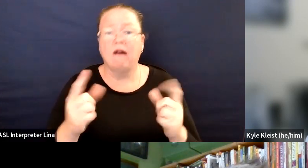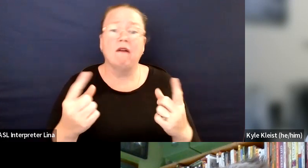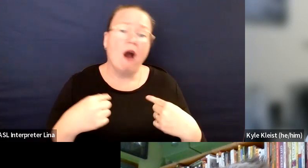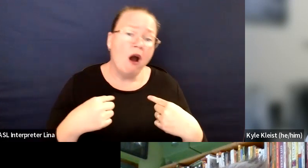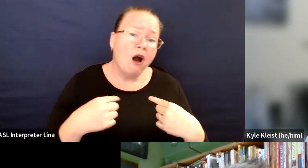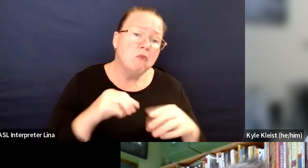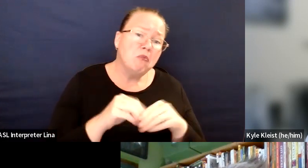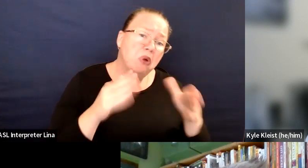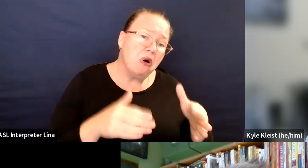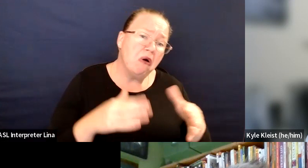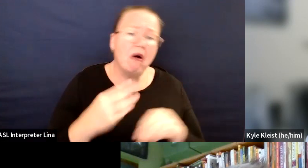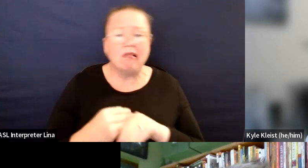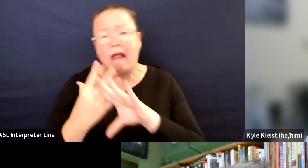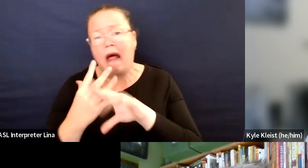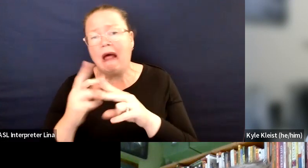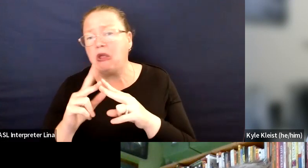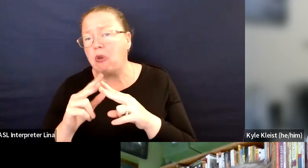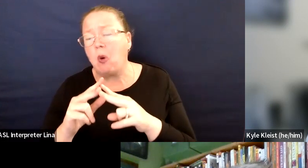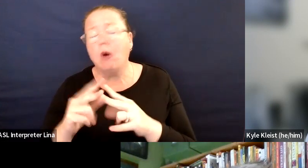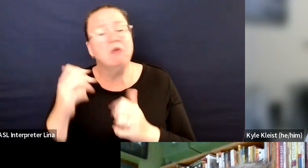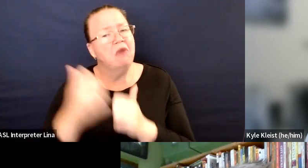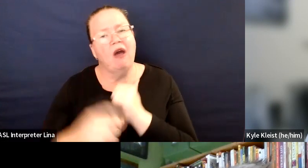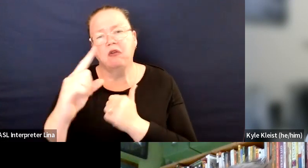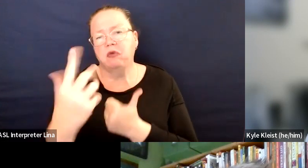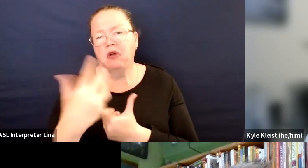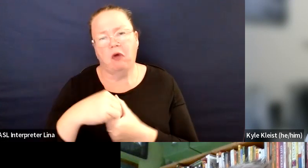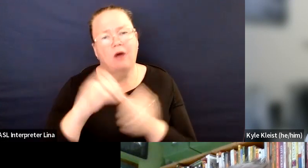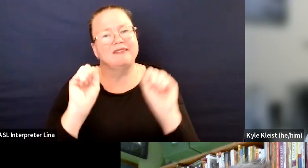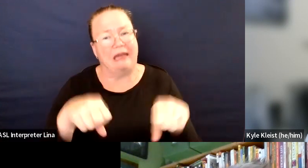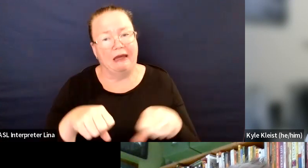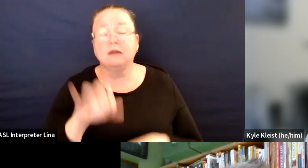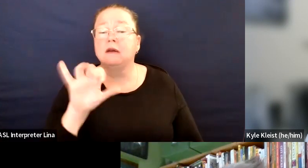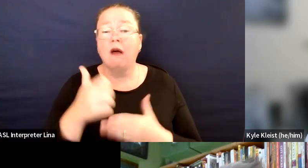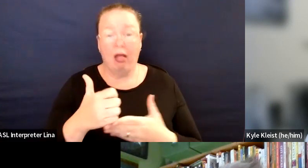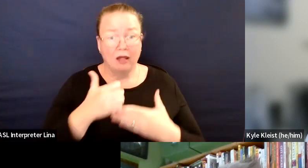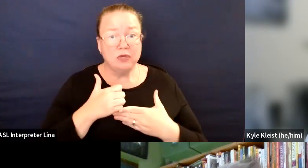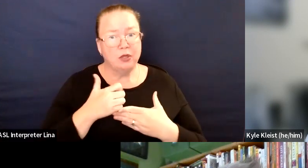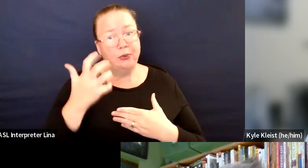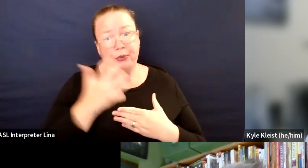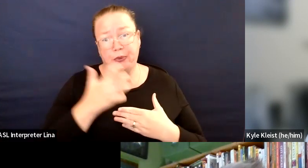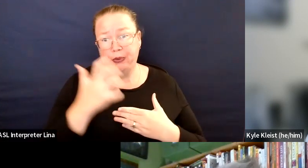or you can be online, but everyone can participate. And that's really helped us out a lot.